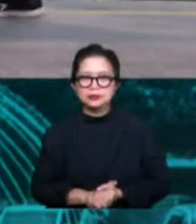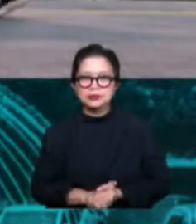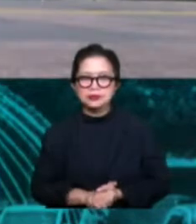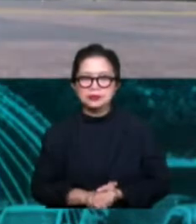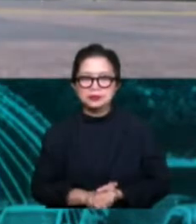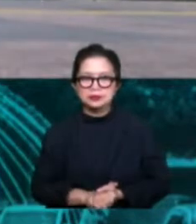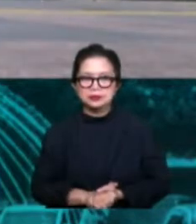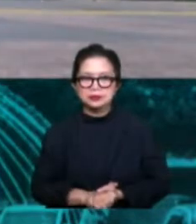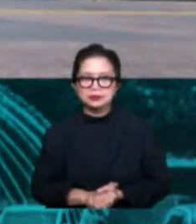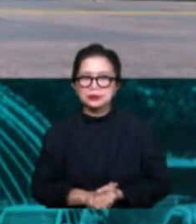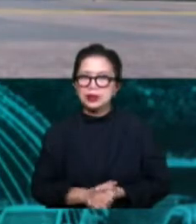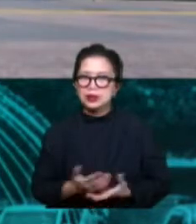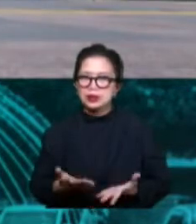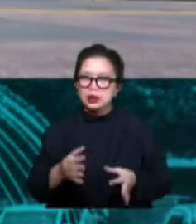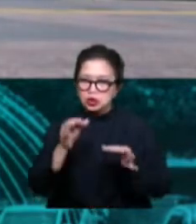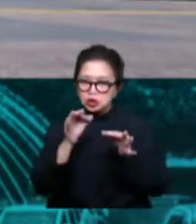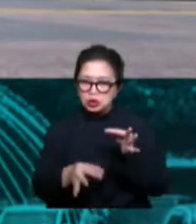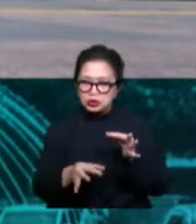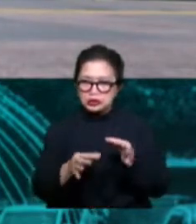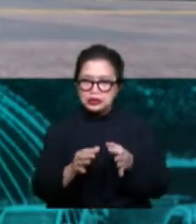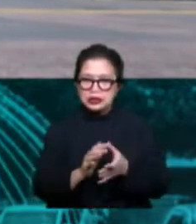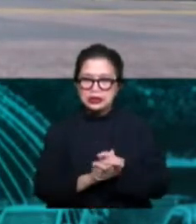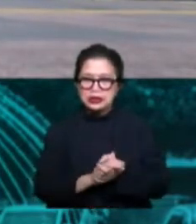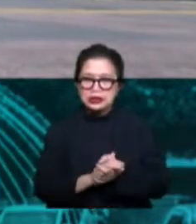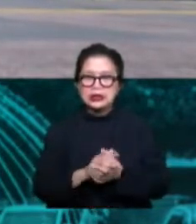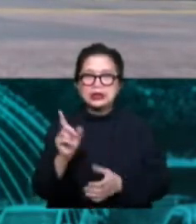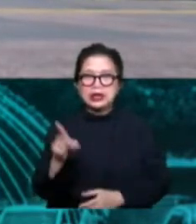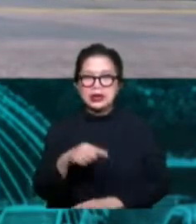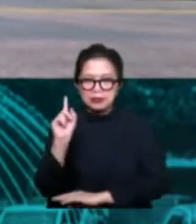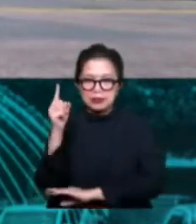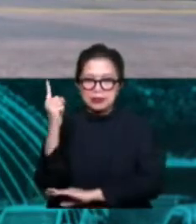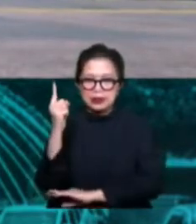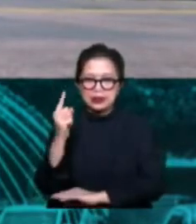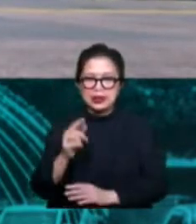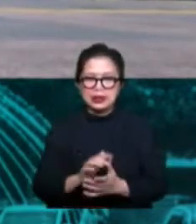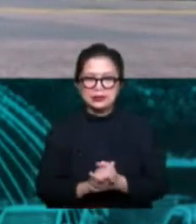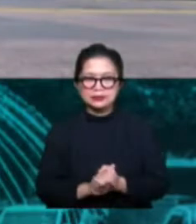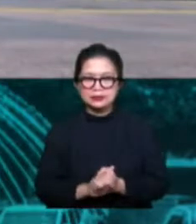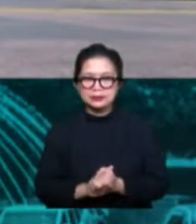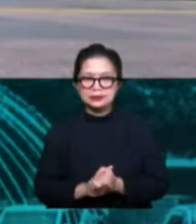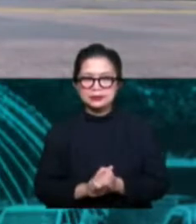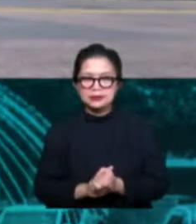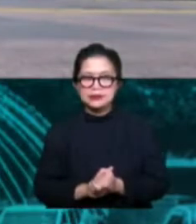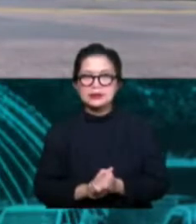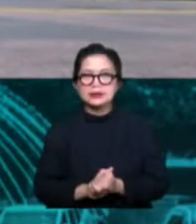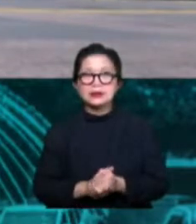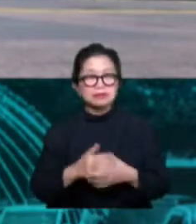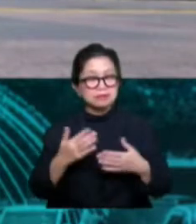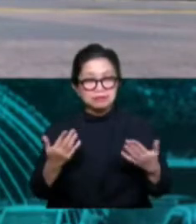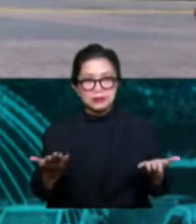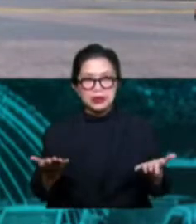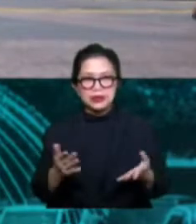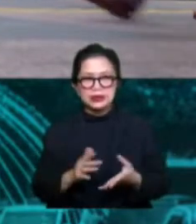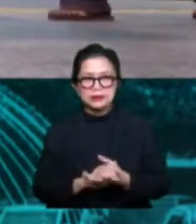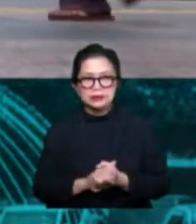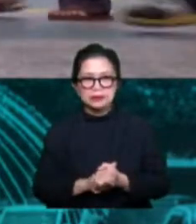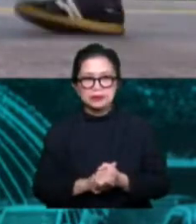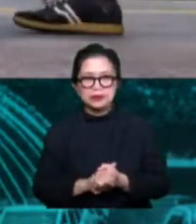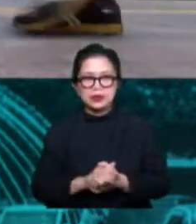governments, it takes time. It means that governments and also people